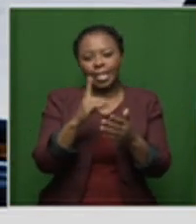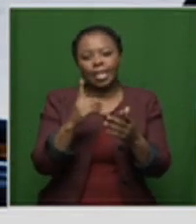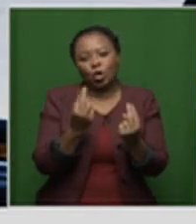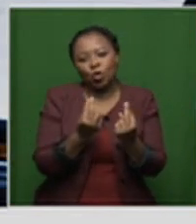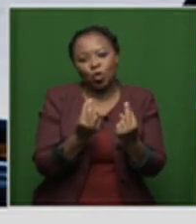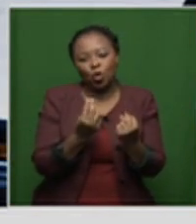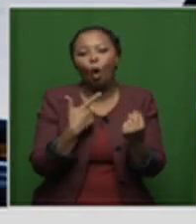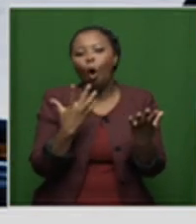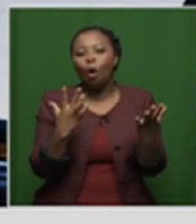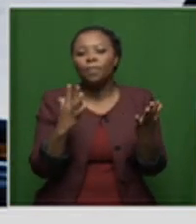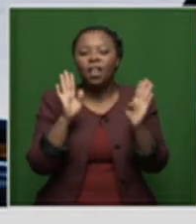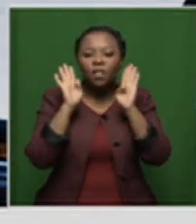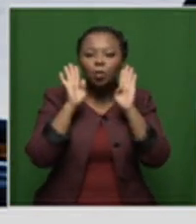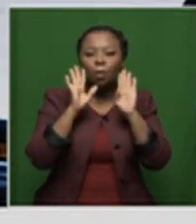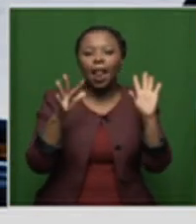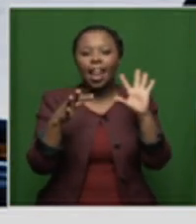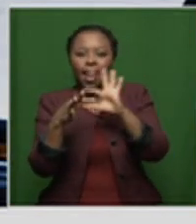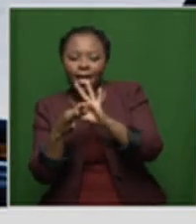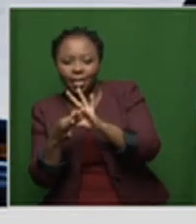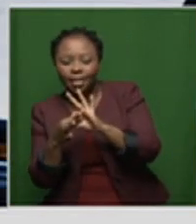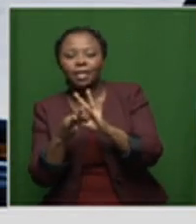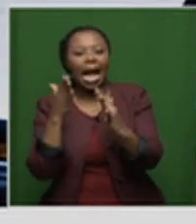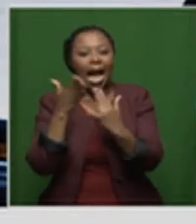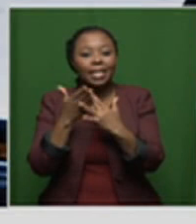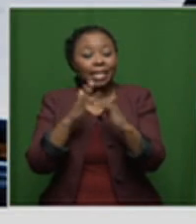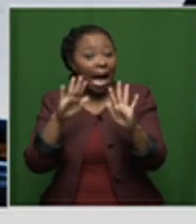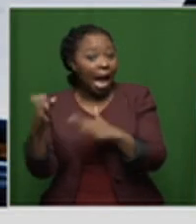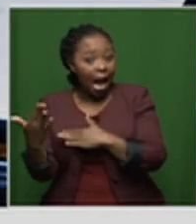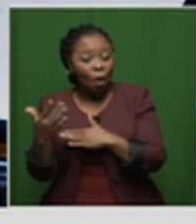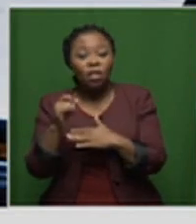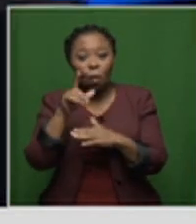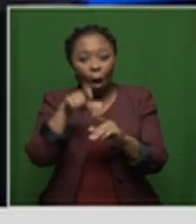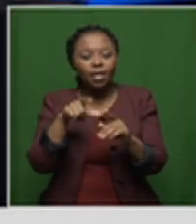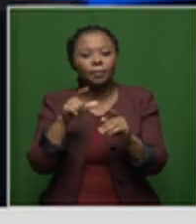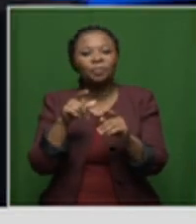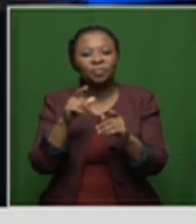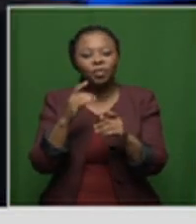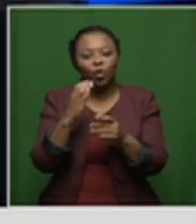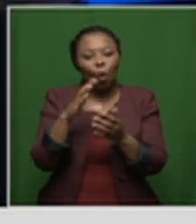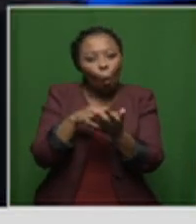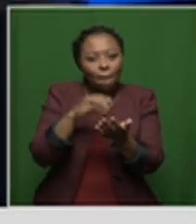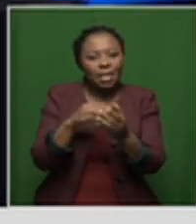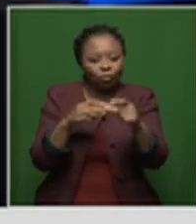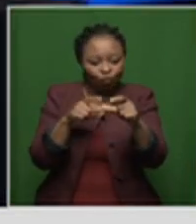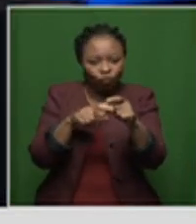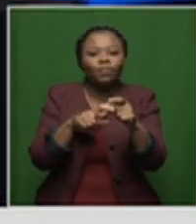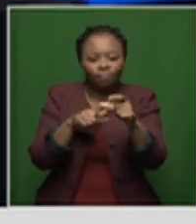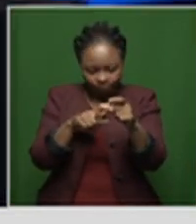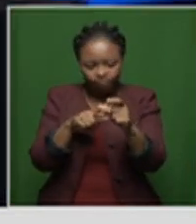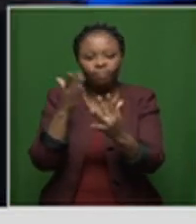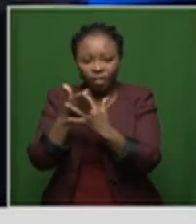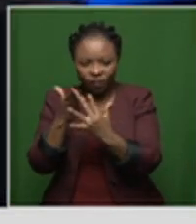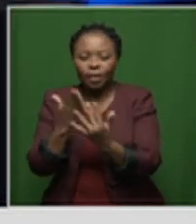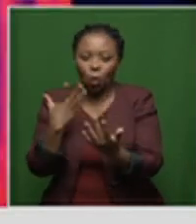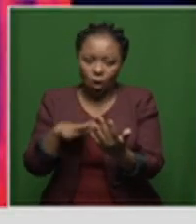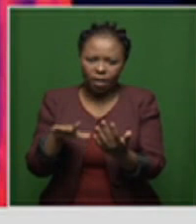I'll put up a link on my Facebook page on how to access those who want physical copies. Yeah, please do that, because, you know, there are still